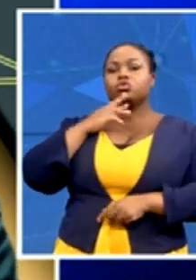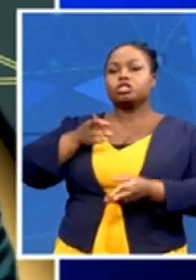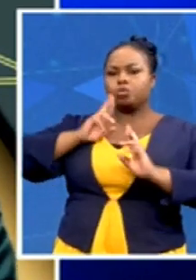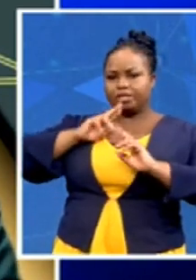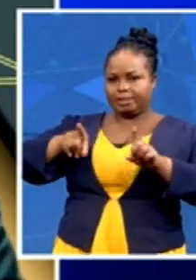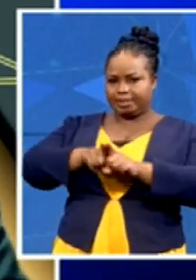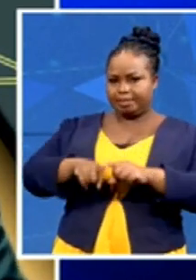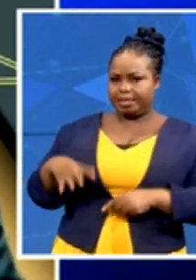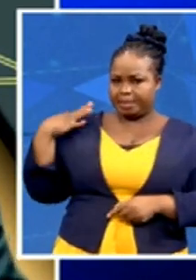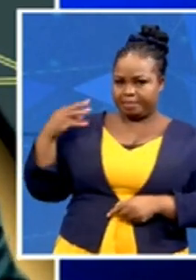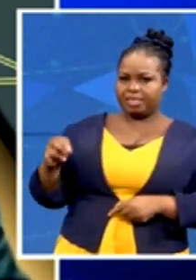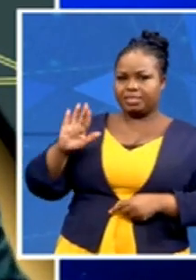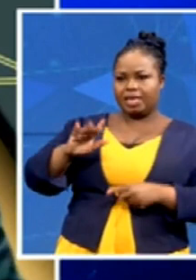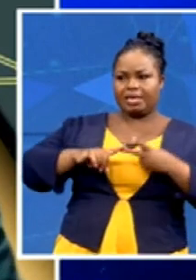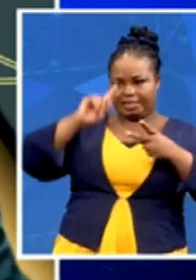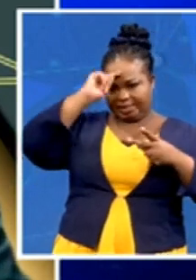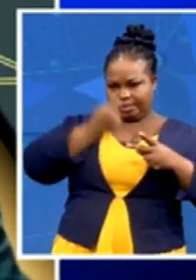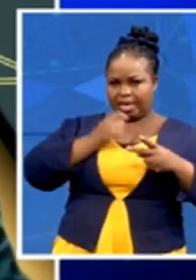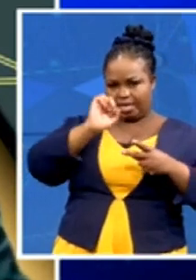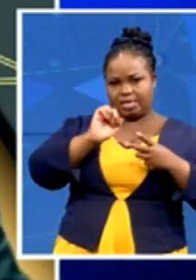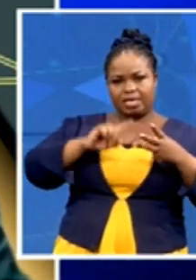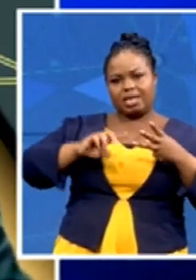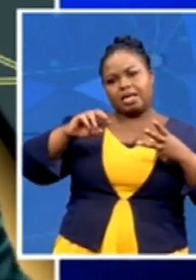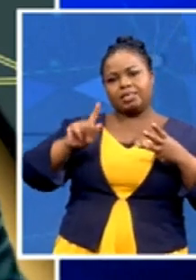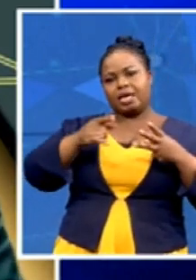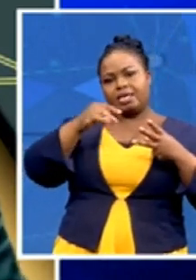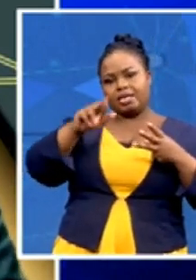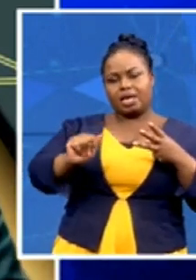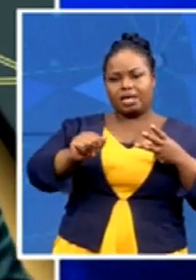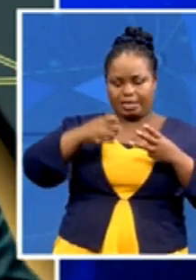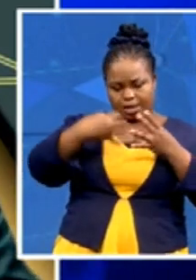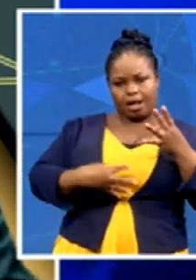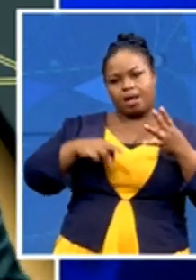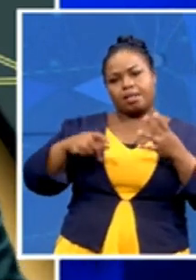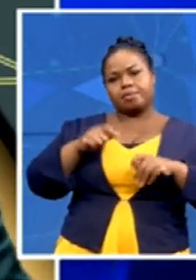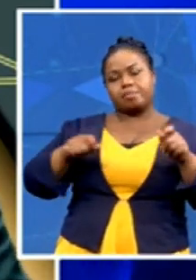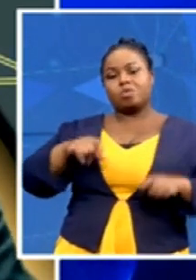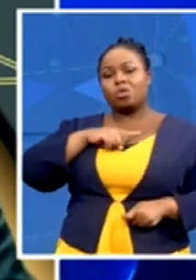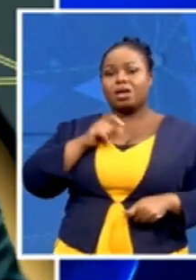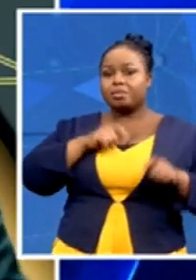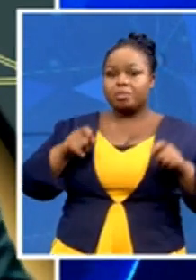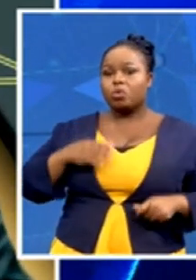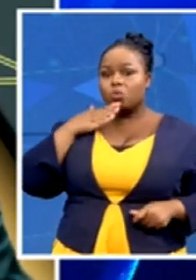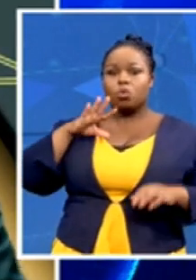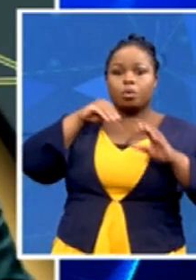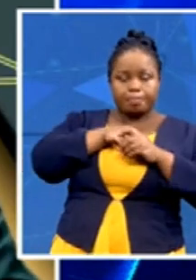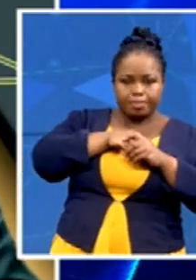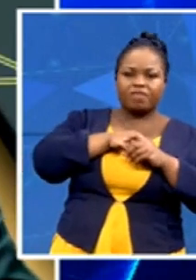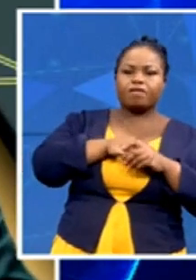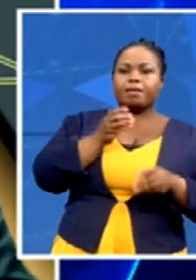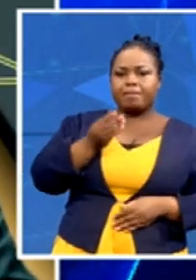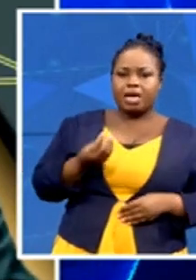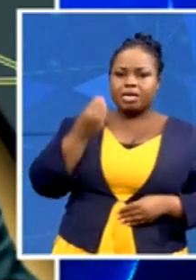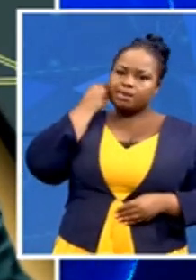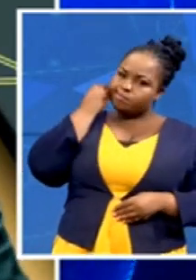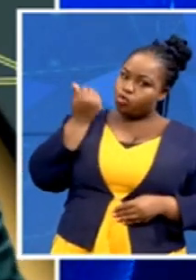people, Tahira and them, so that all of the people where we have traced the money to must come and account why that money was